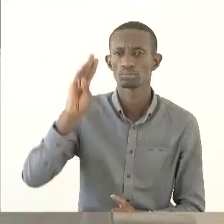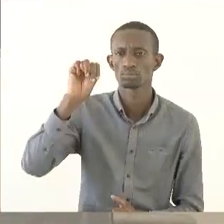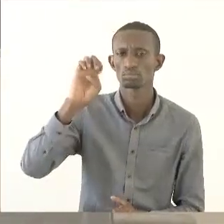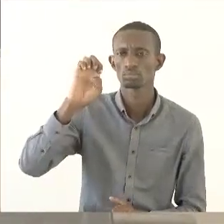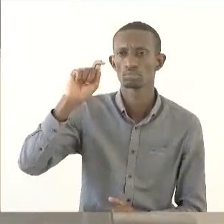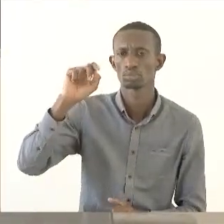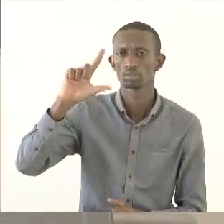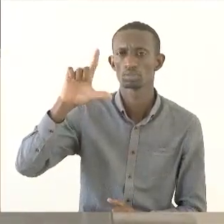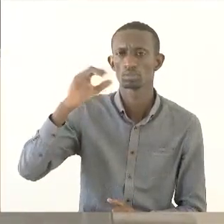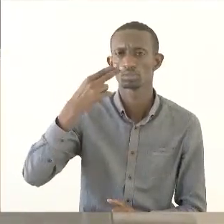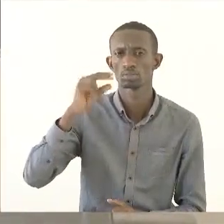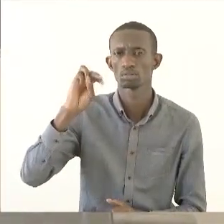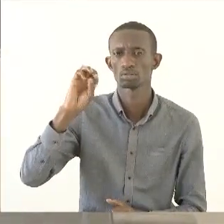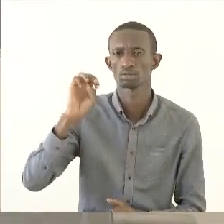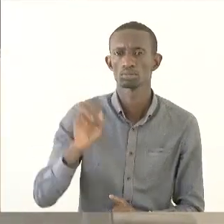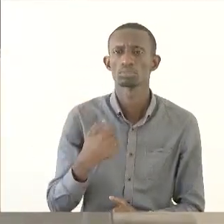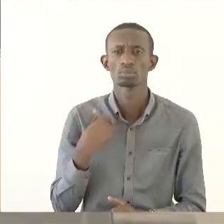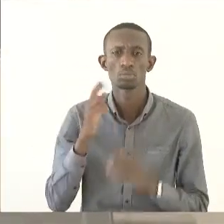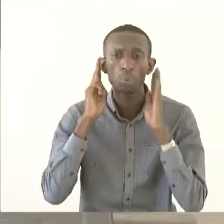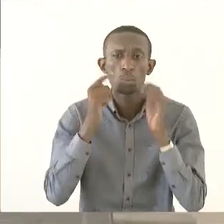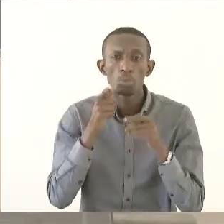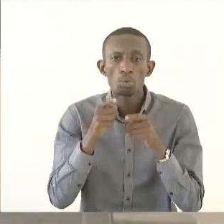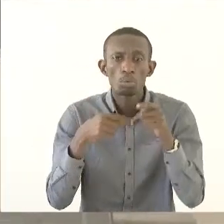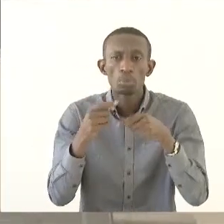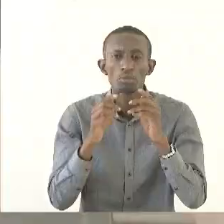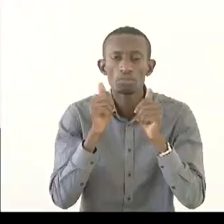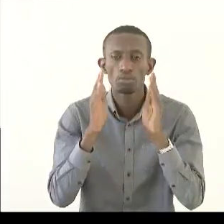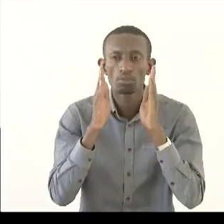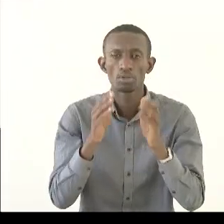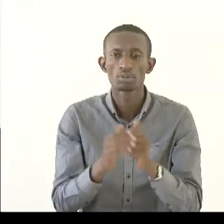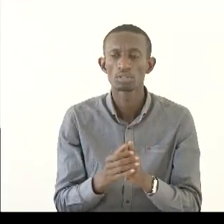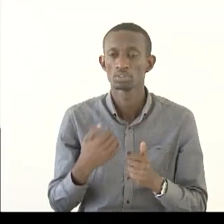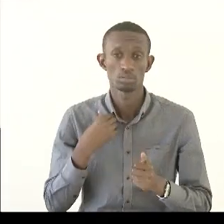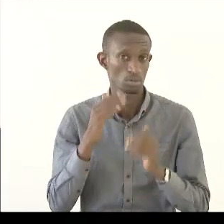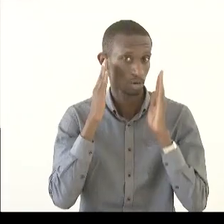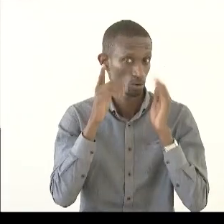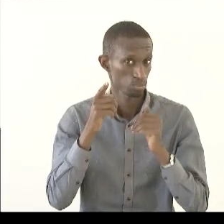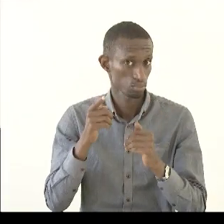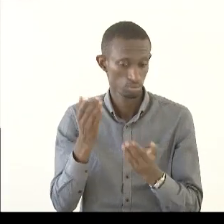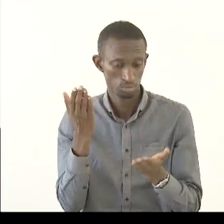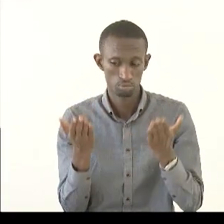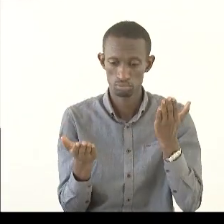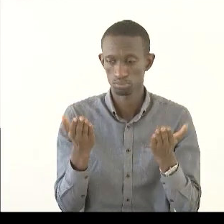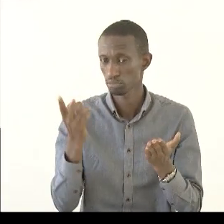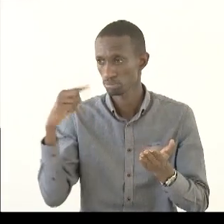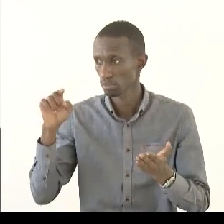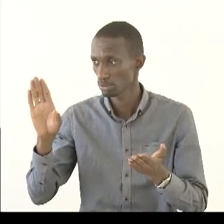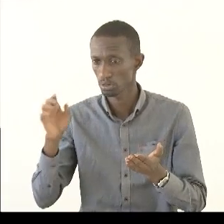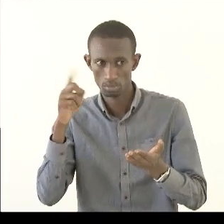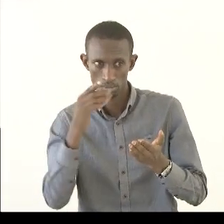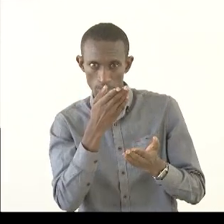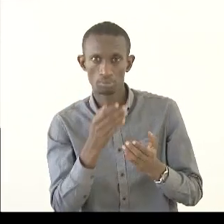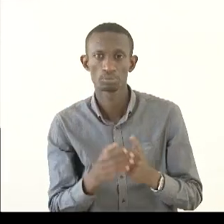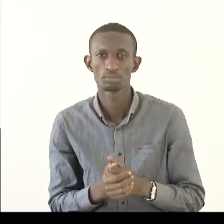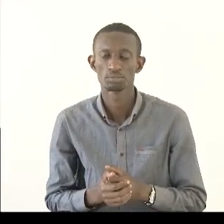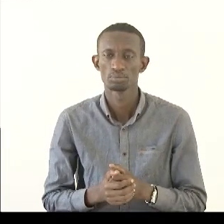I hope you've been following. I hope you've been able to compare your answers with mine. And as we go along